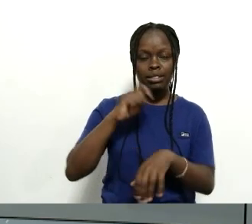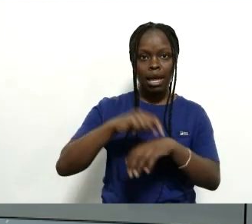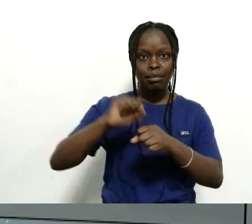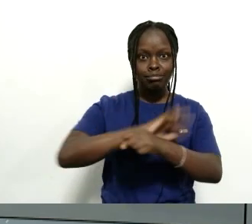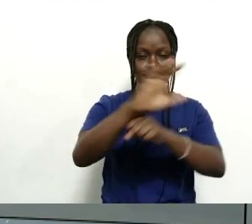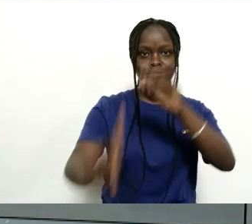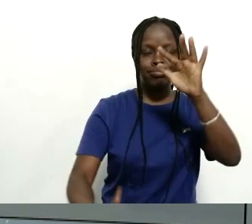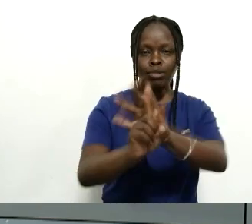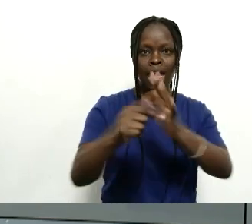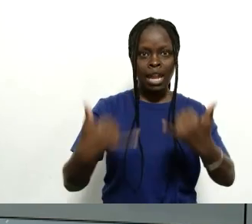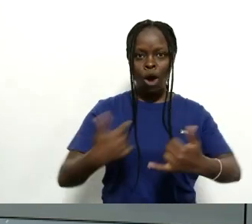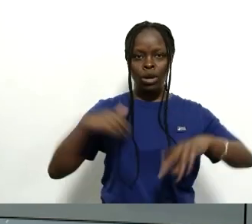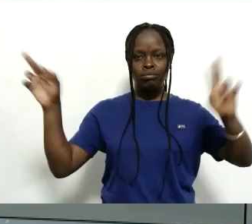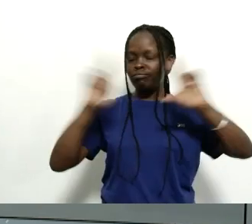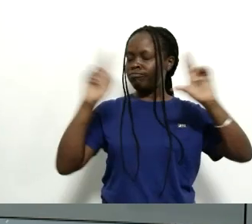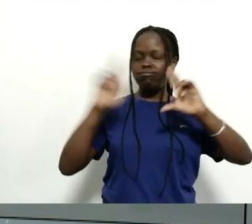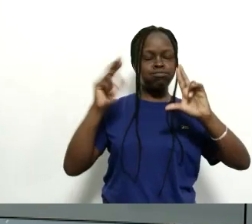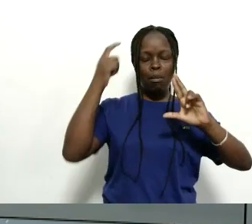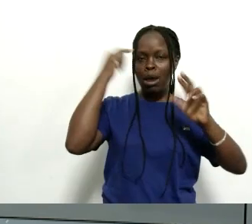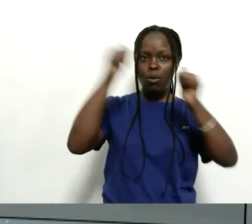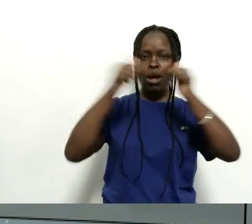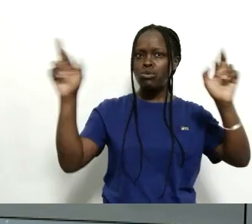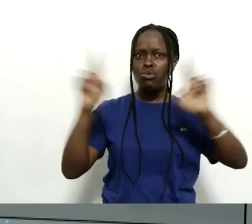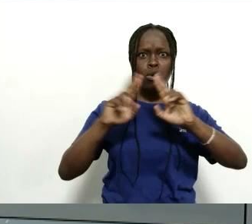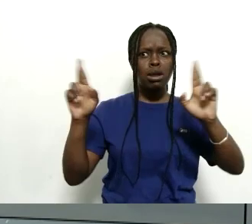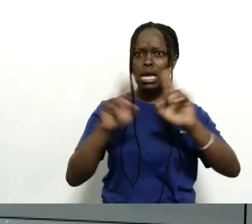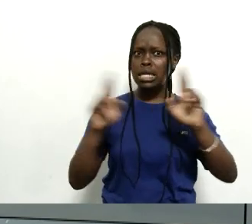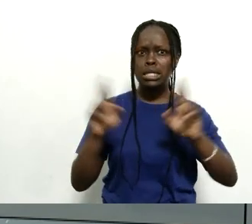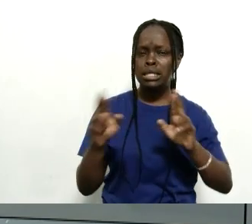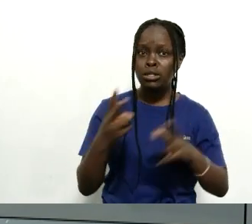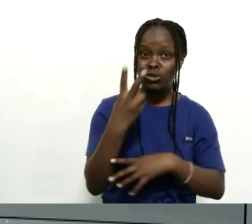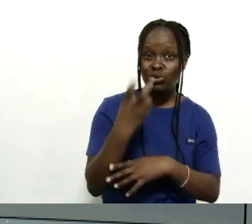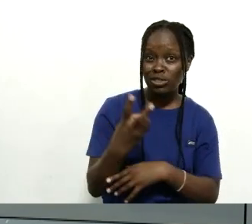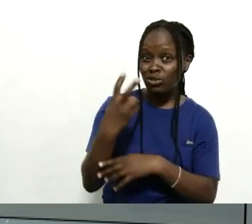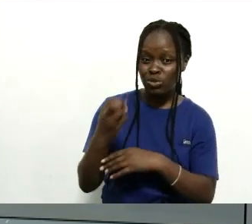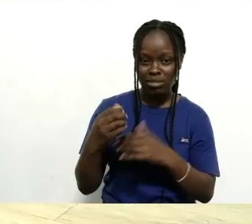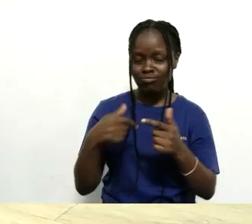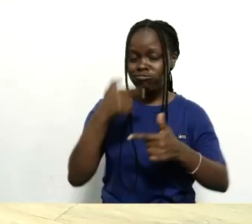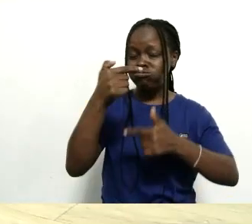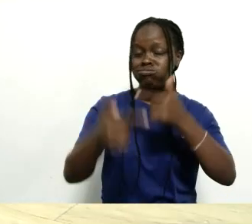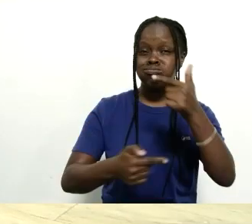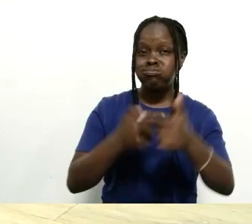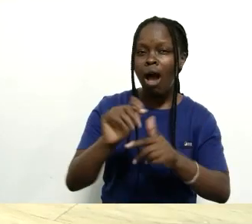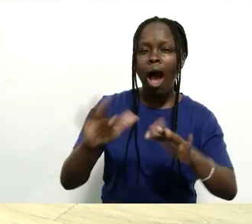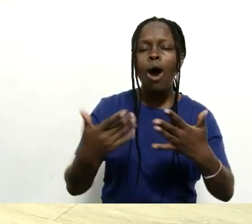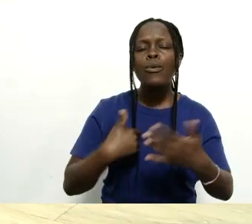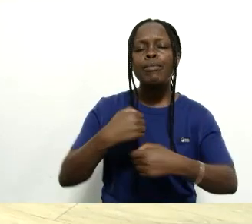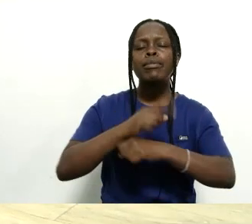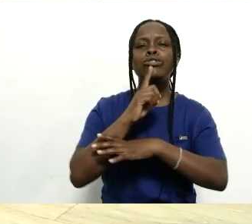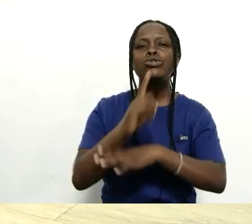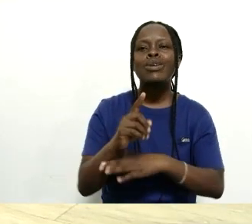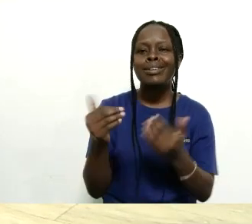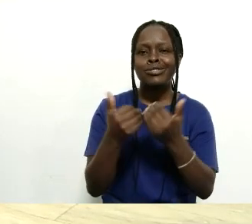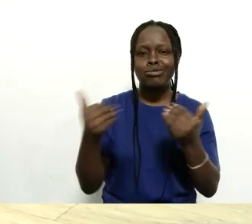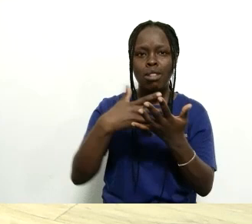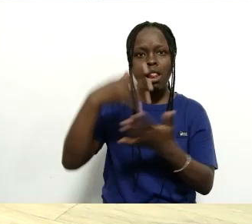hybrid learning going in Kenya, specifically for learners, in terms of how it's going to evolve, and more importantly, where you see it going in the